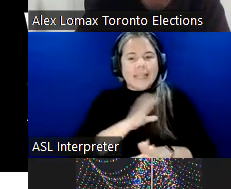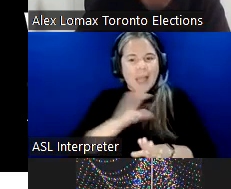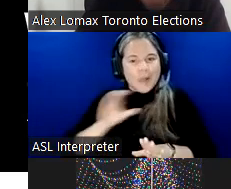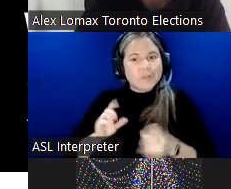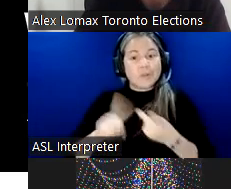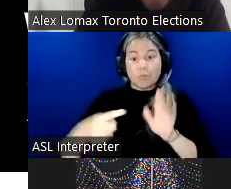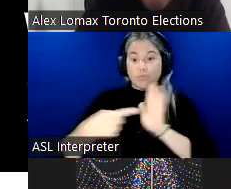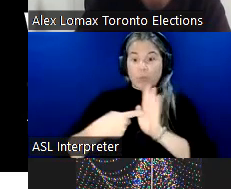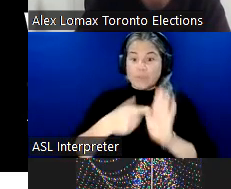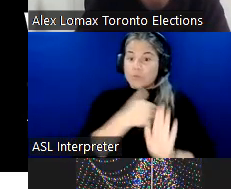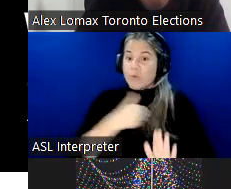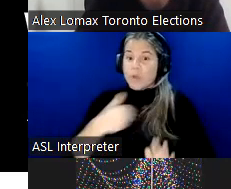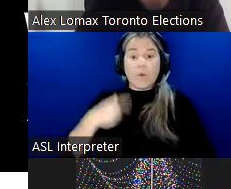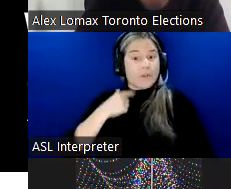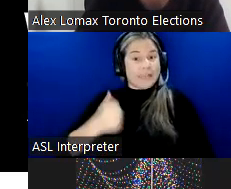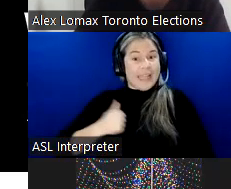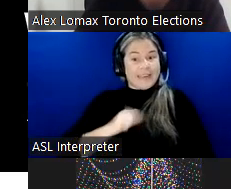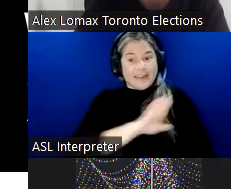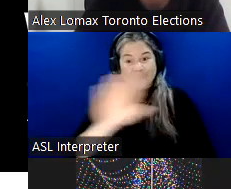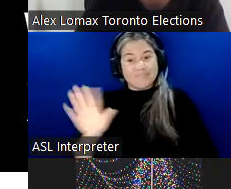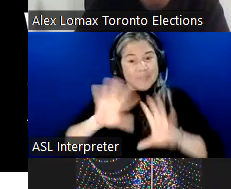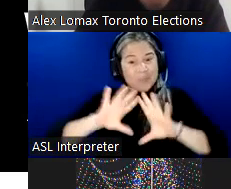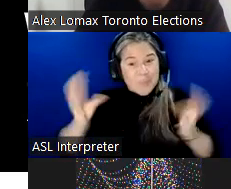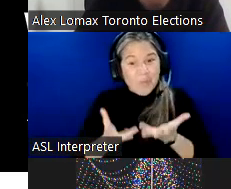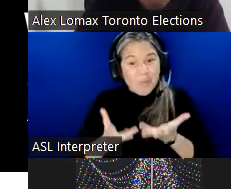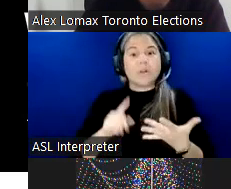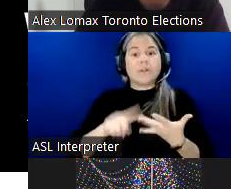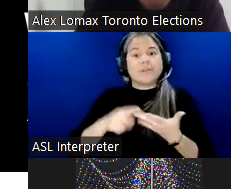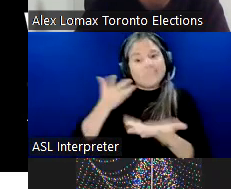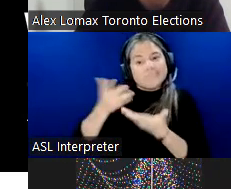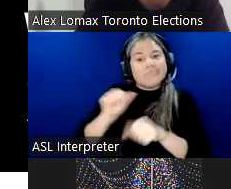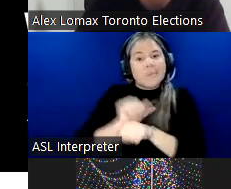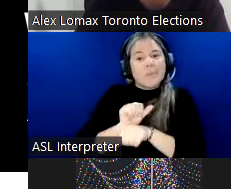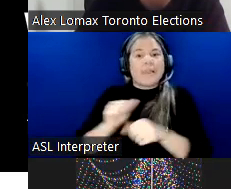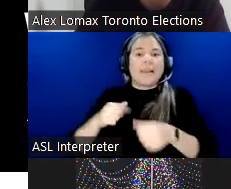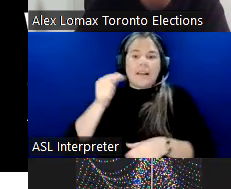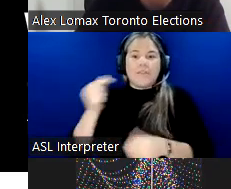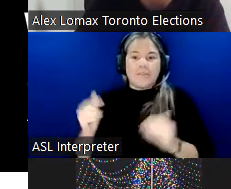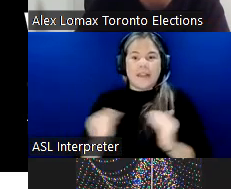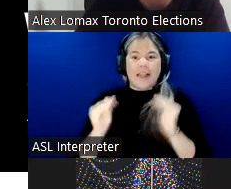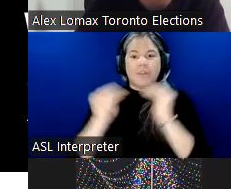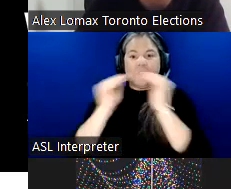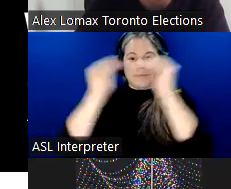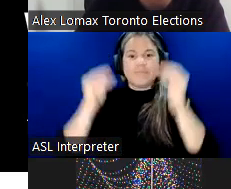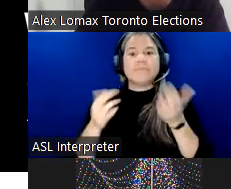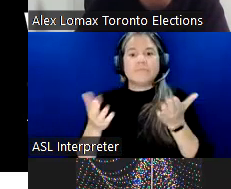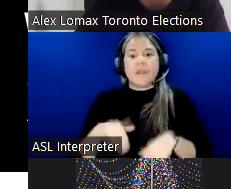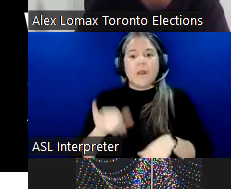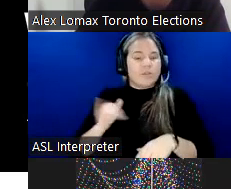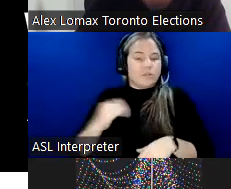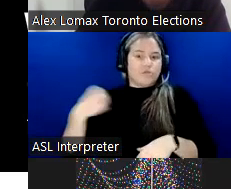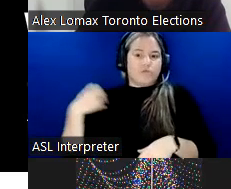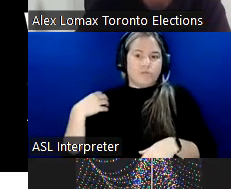around the world, work with different levels of government, chair the executive committee, and appoint councillors to chair the standing committees of City